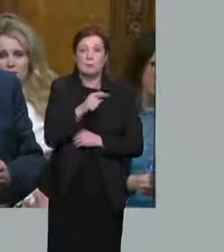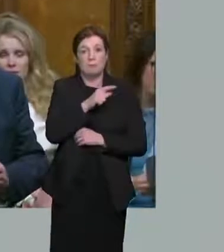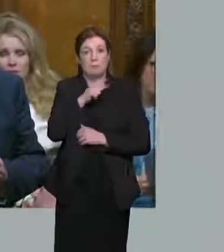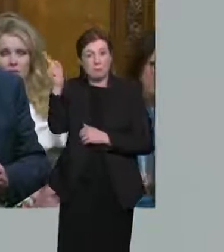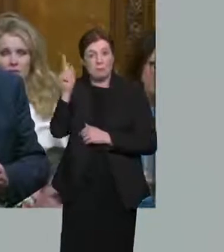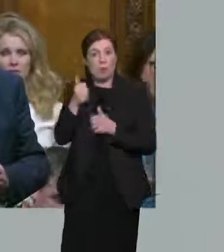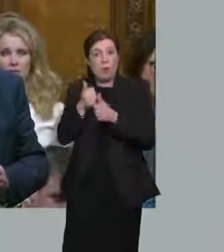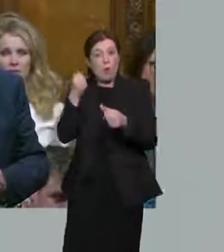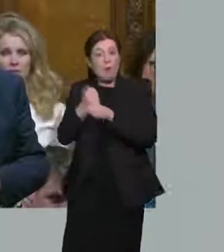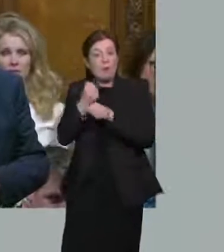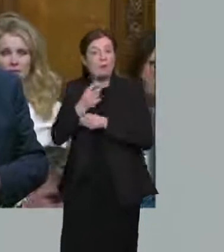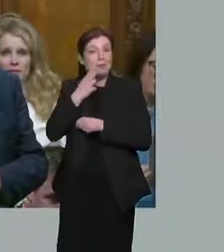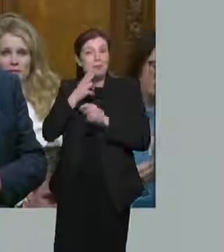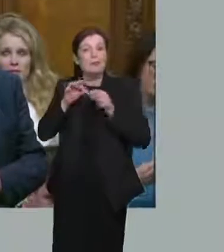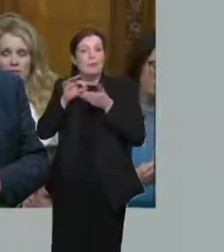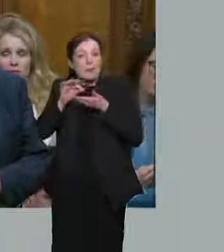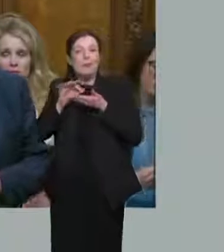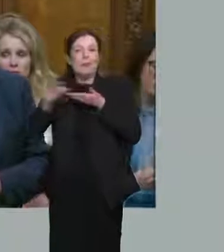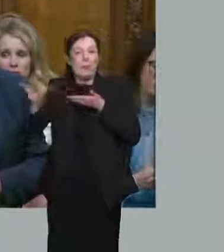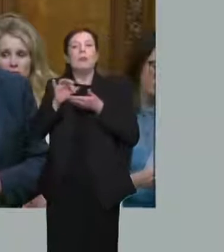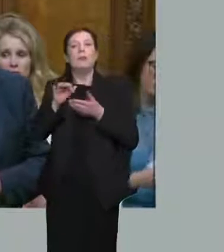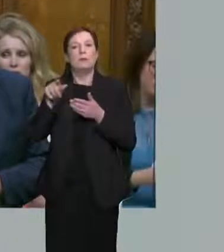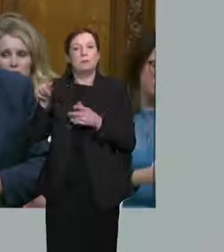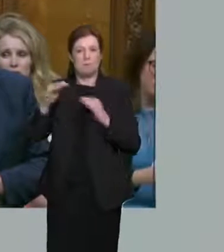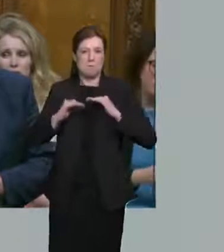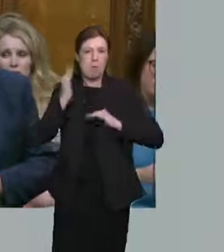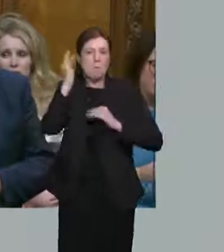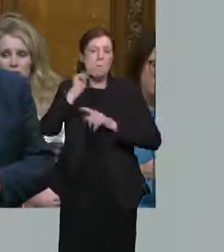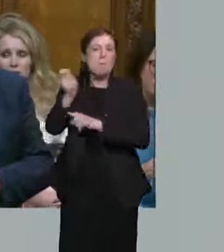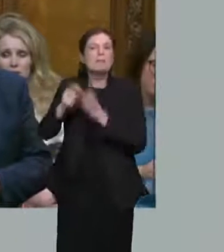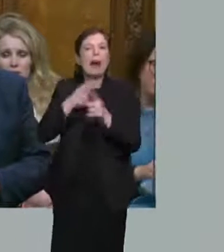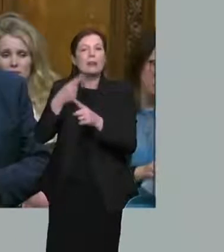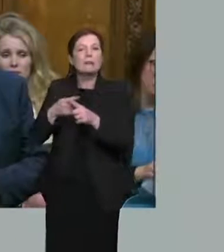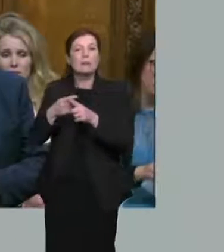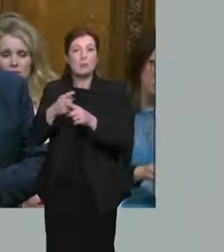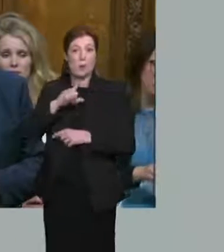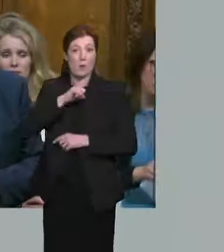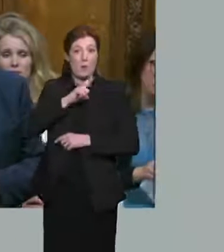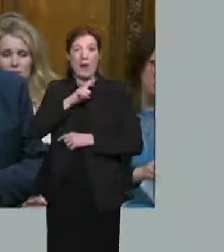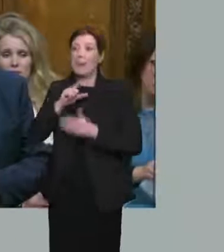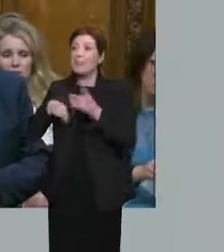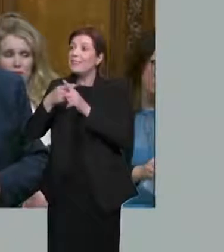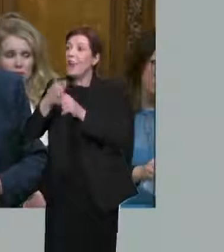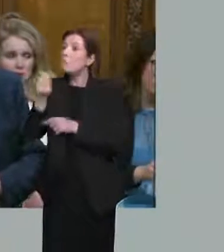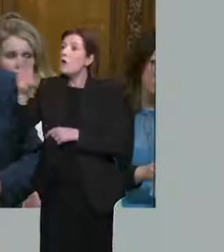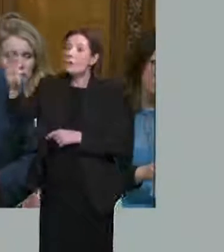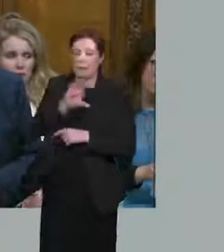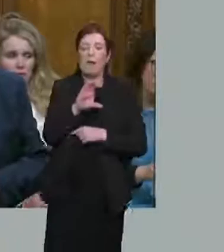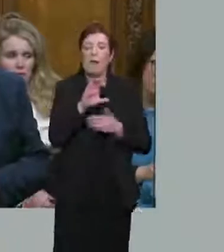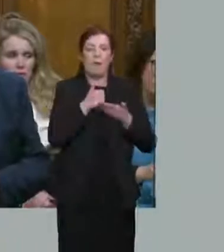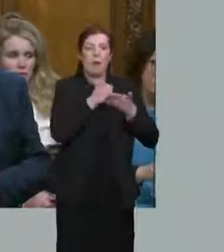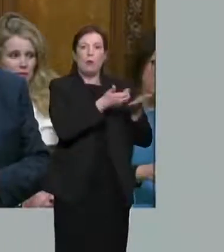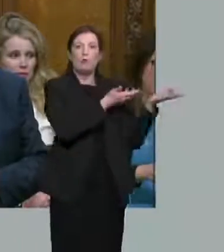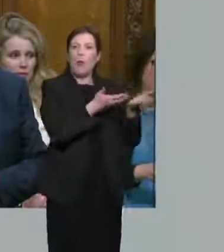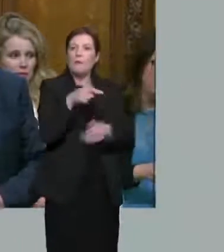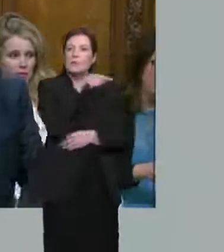big tobacco companies to raise £700 million that we can put to smoking cessation services on the basis that